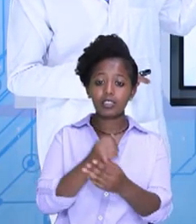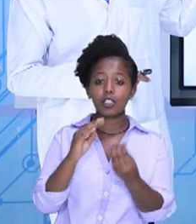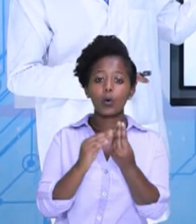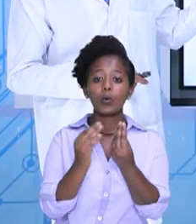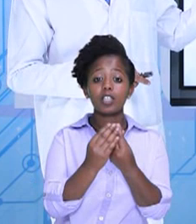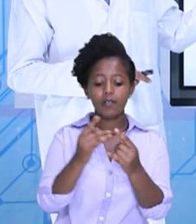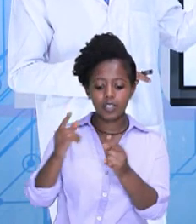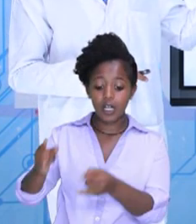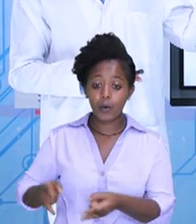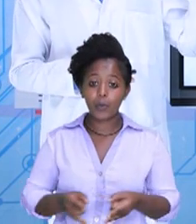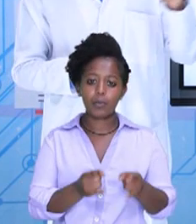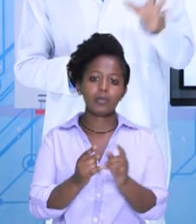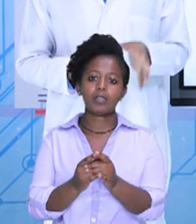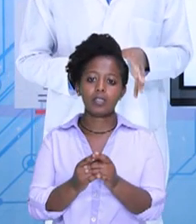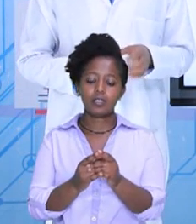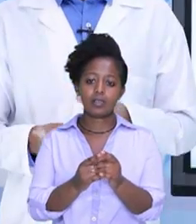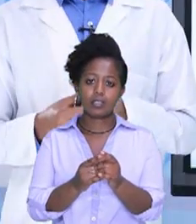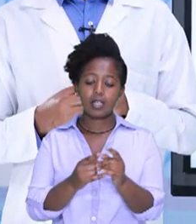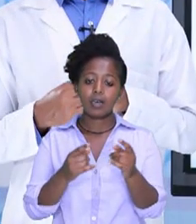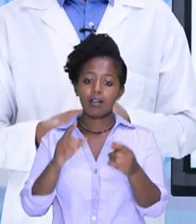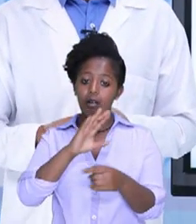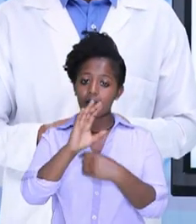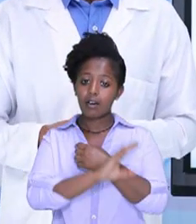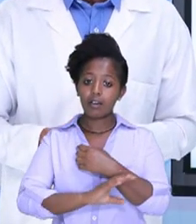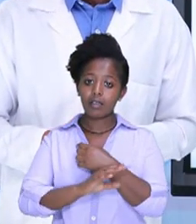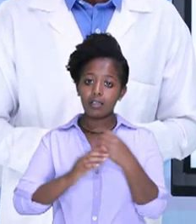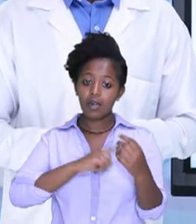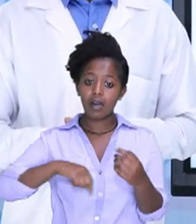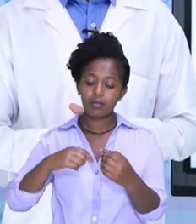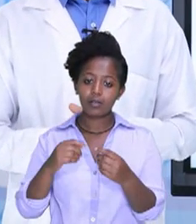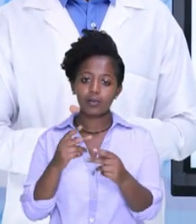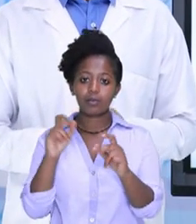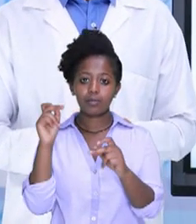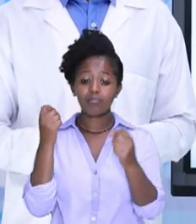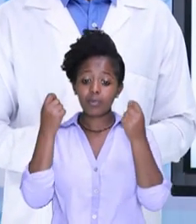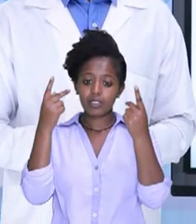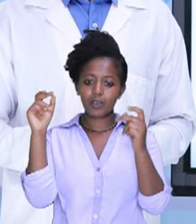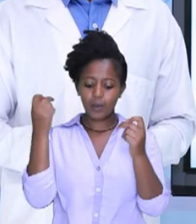conservational measurements in order to conserve our precious wild animals.